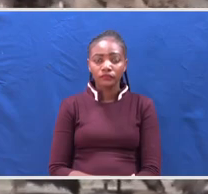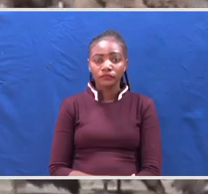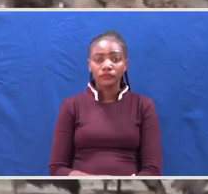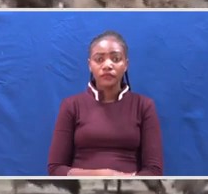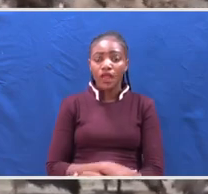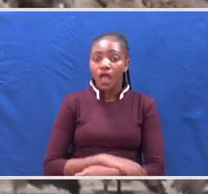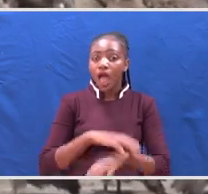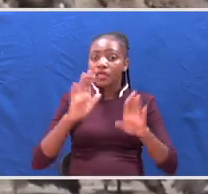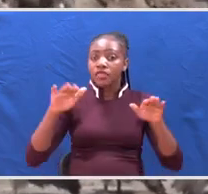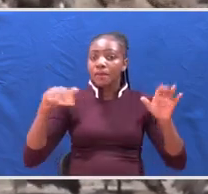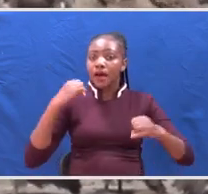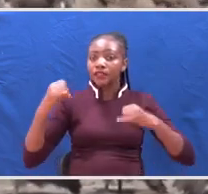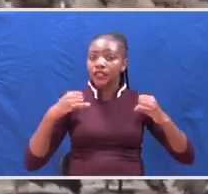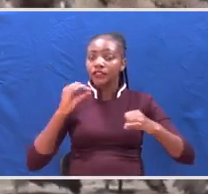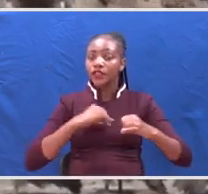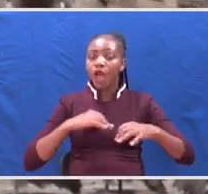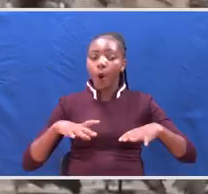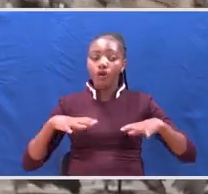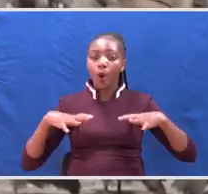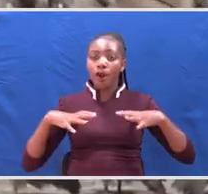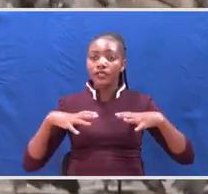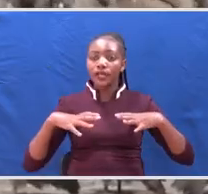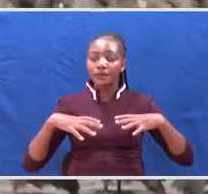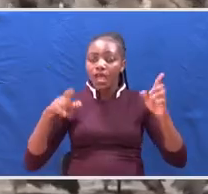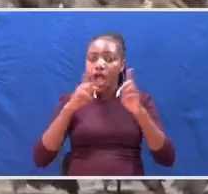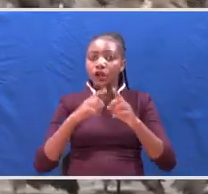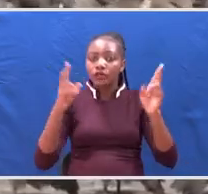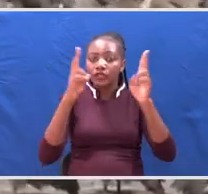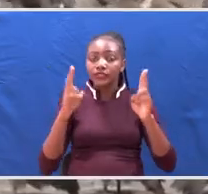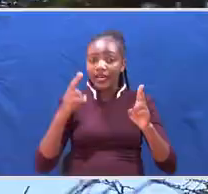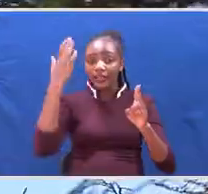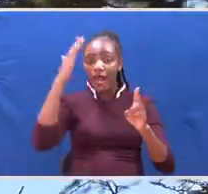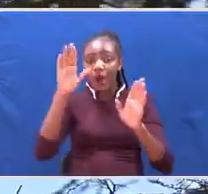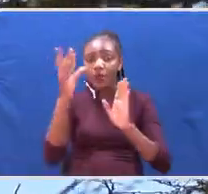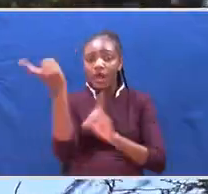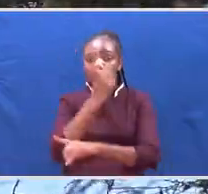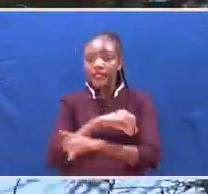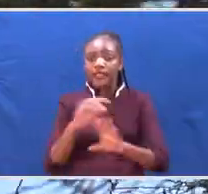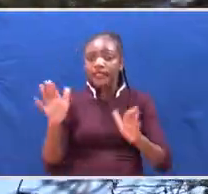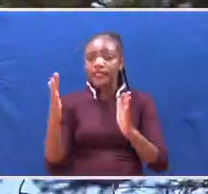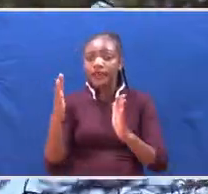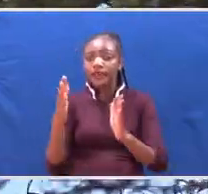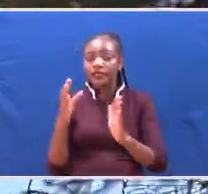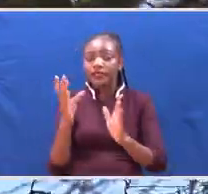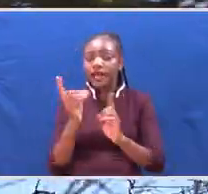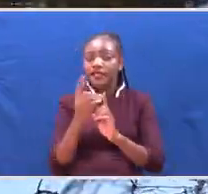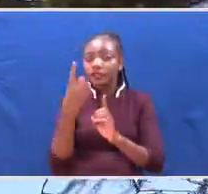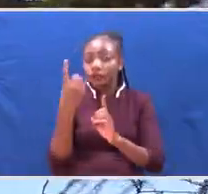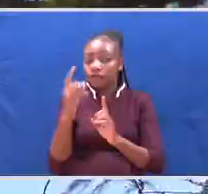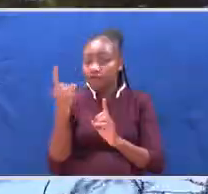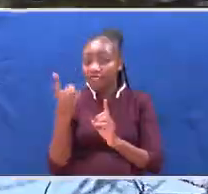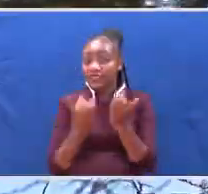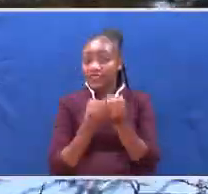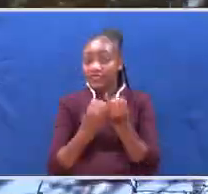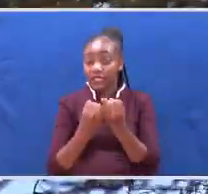Vultures enjoy their own holiday, International Vultures Awareness Day, which is celebrated on the first Saturday of